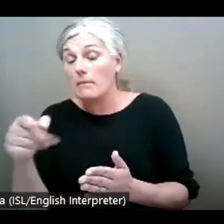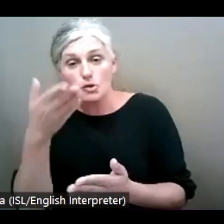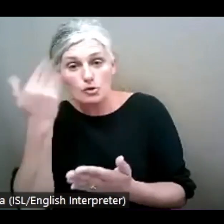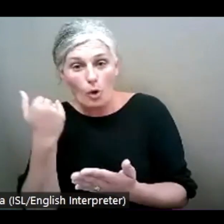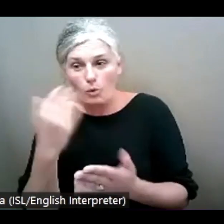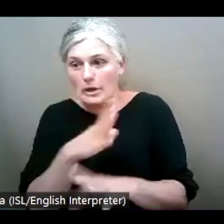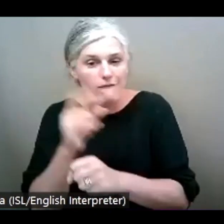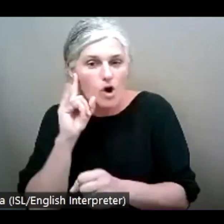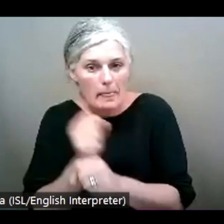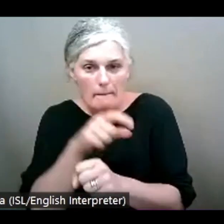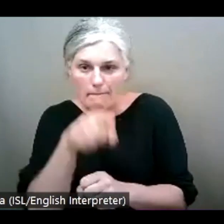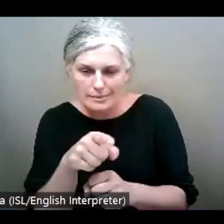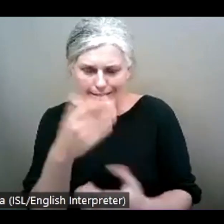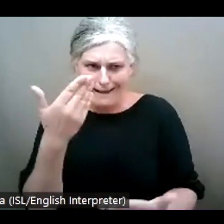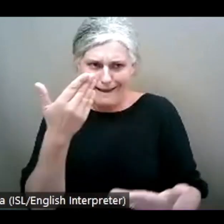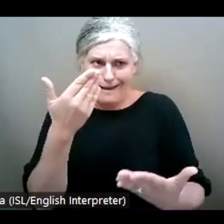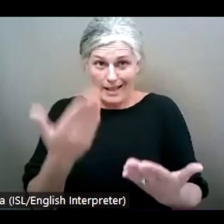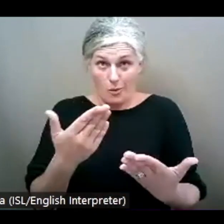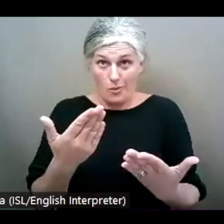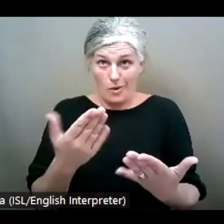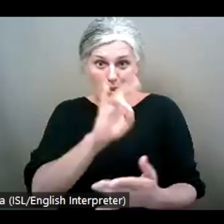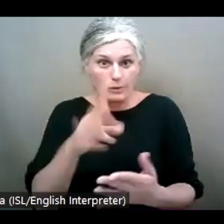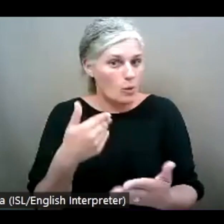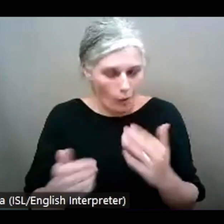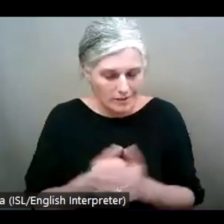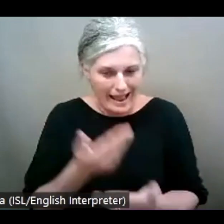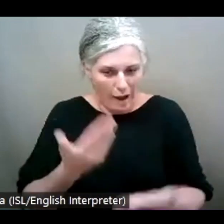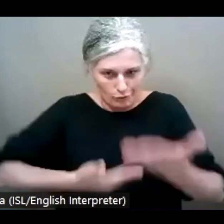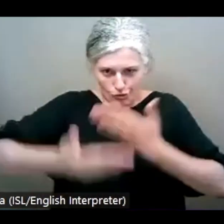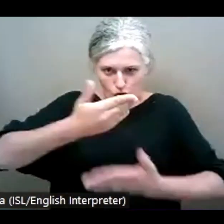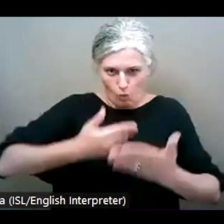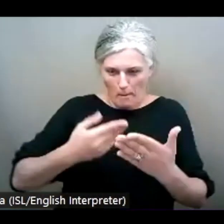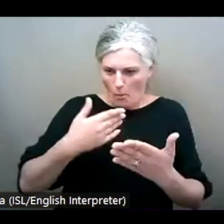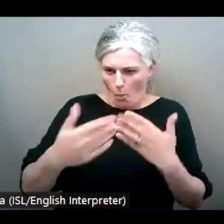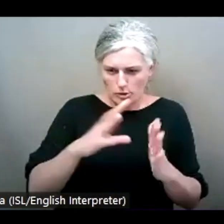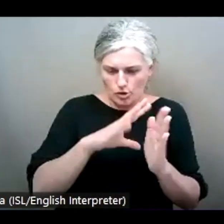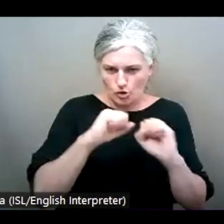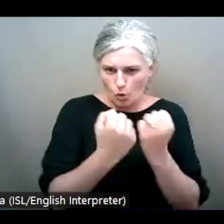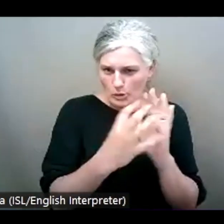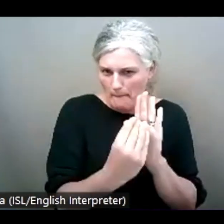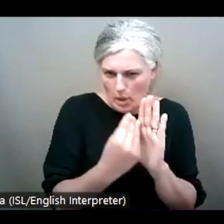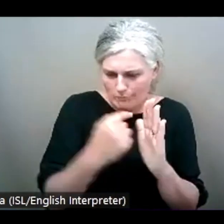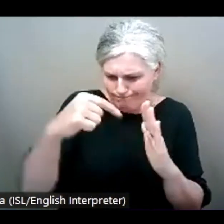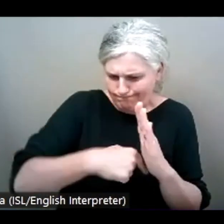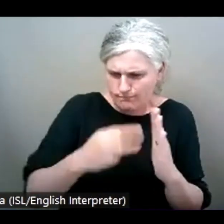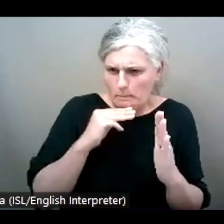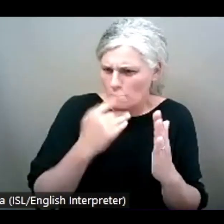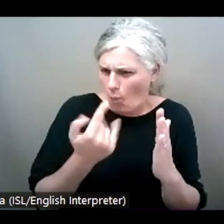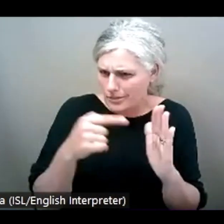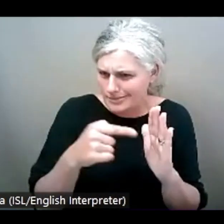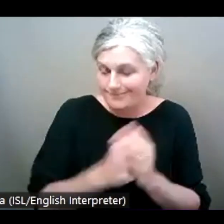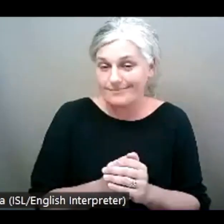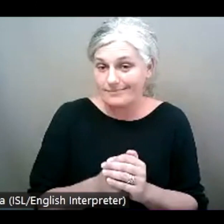question is, how would you describe the social model, right? So Fiona, can I go to you first? You can,